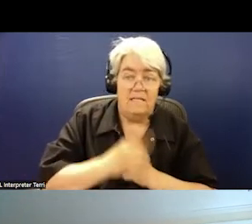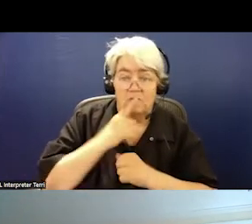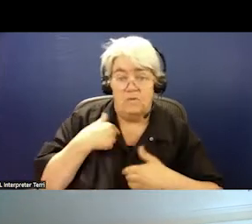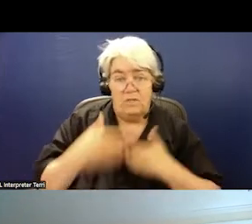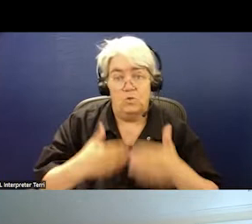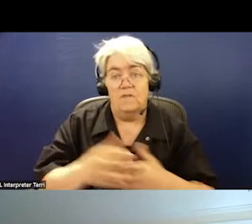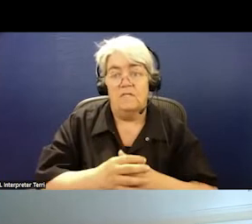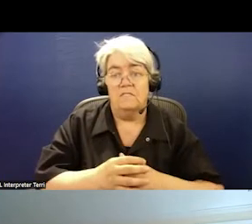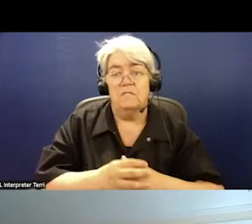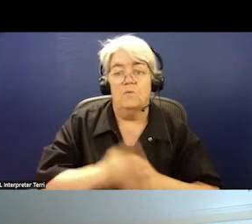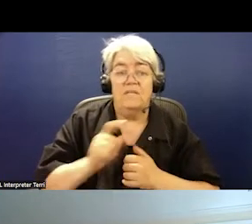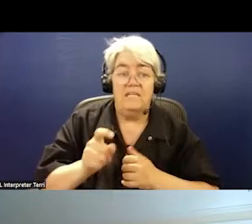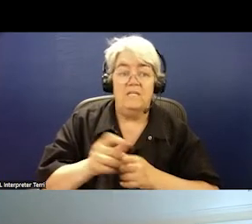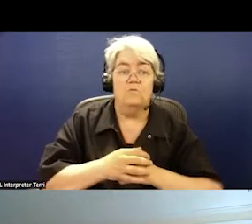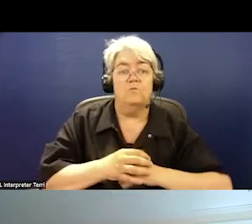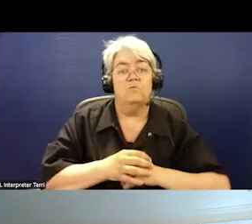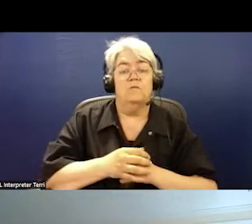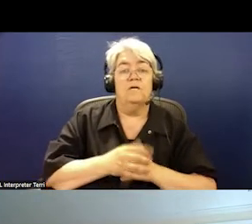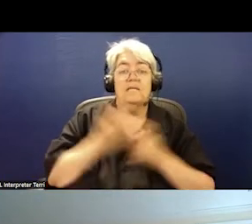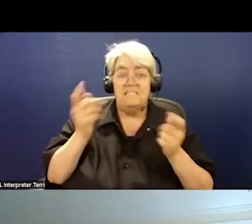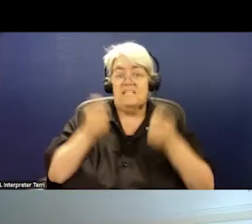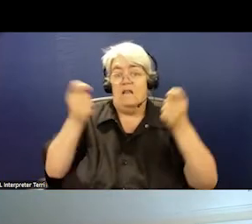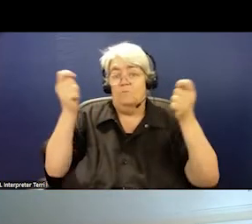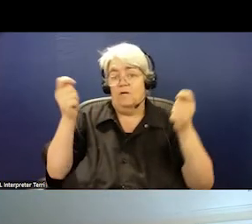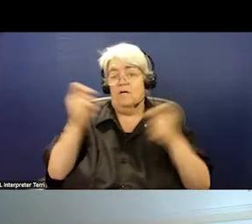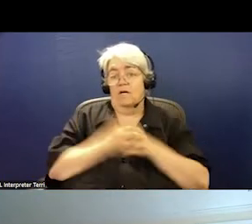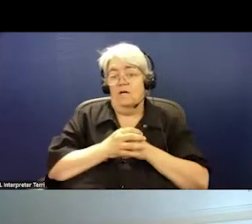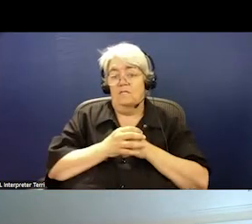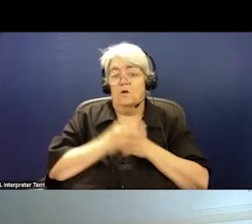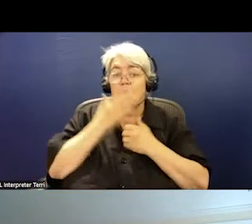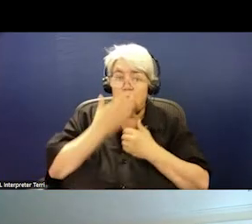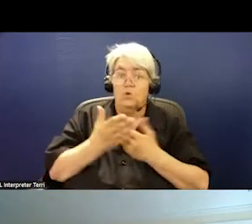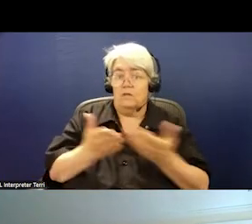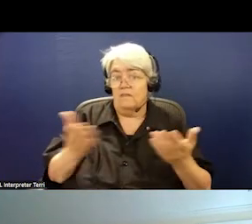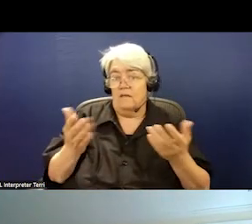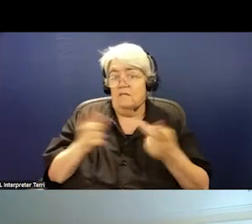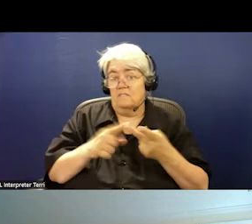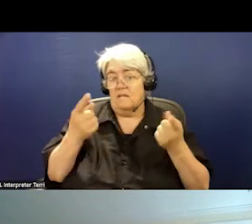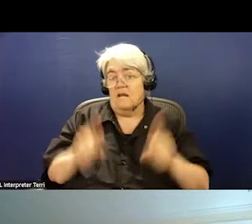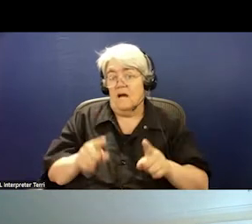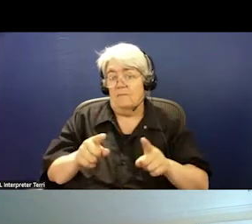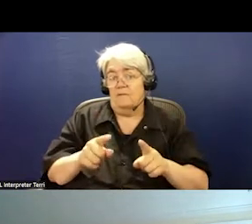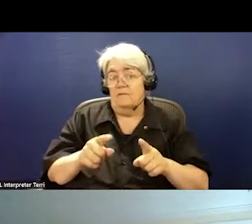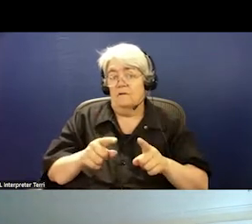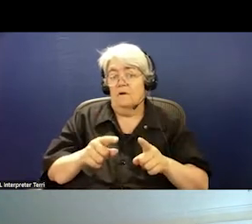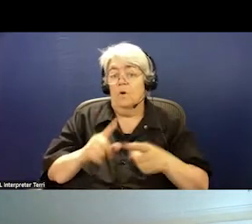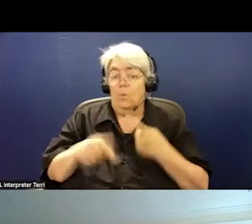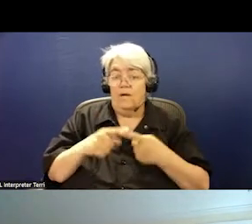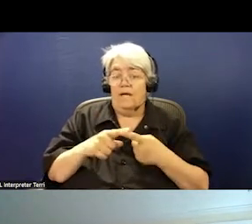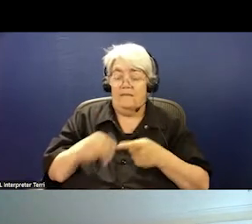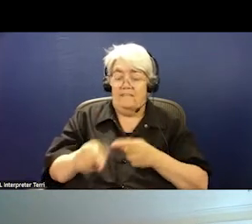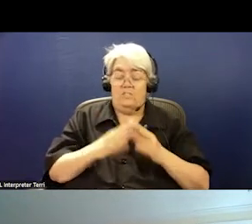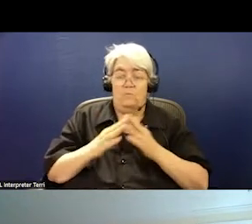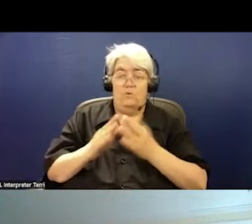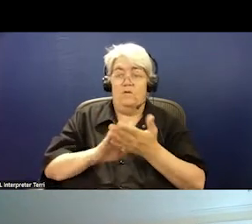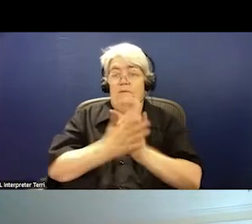need to actually celebrate good things that happen as the community becomes empowered and comes together.